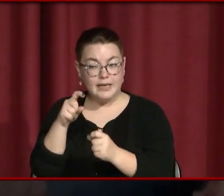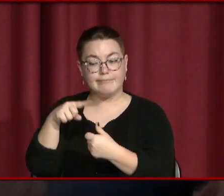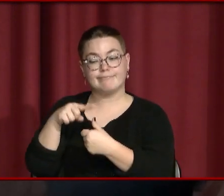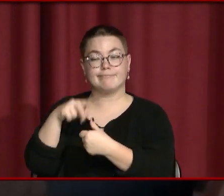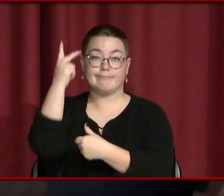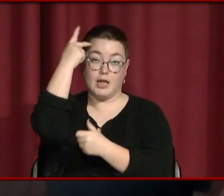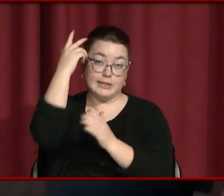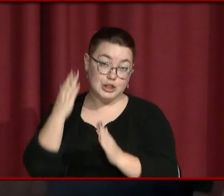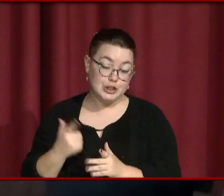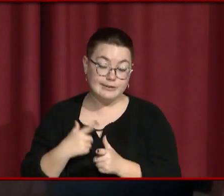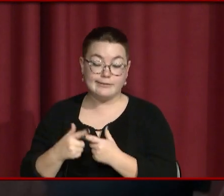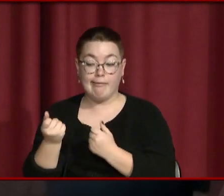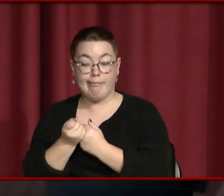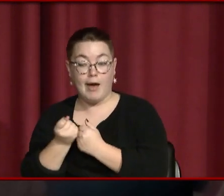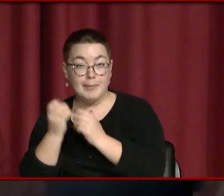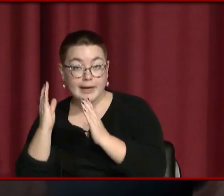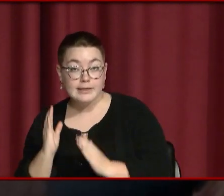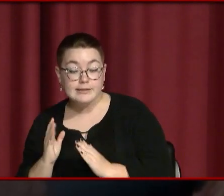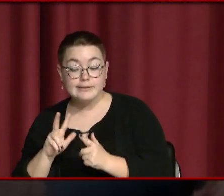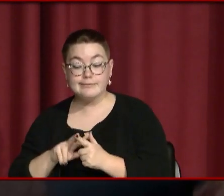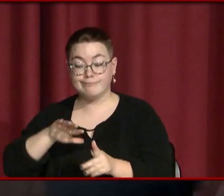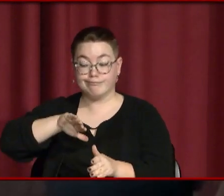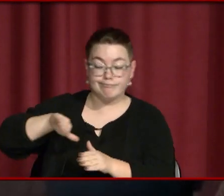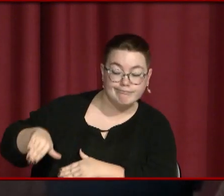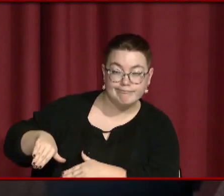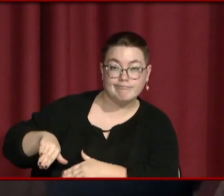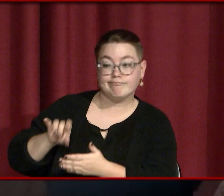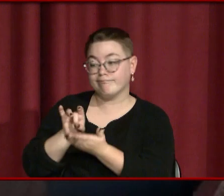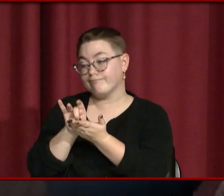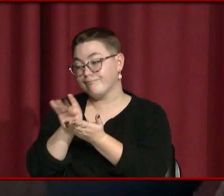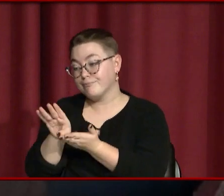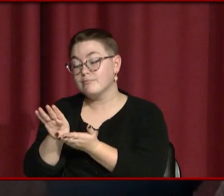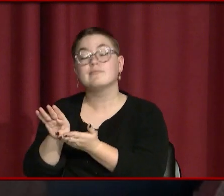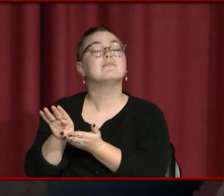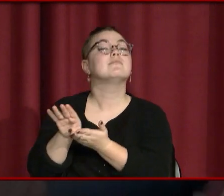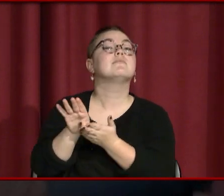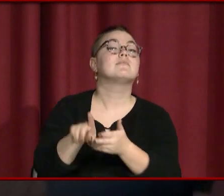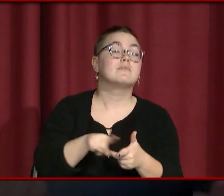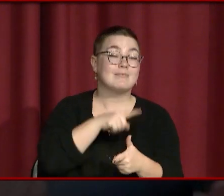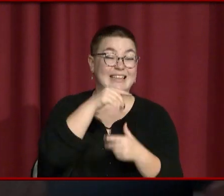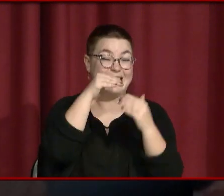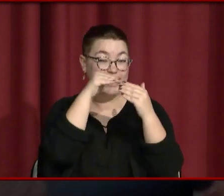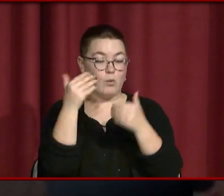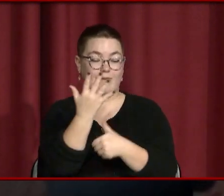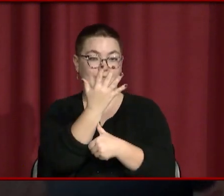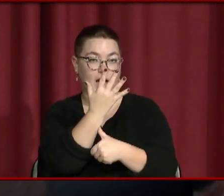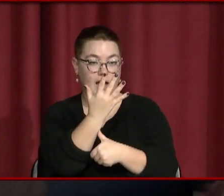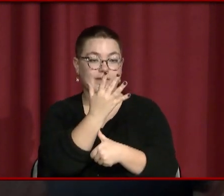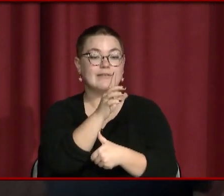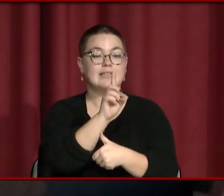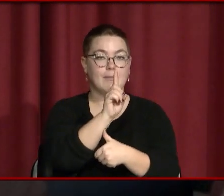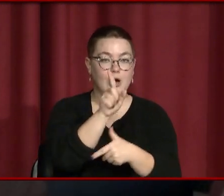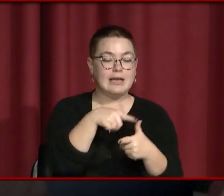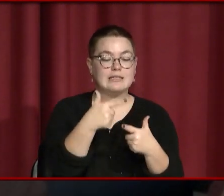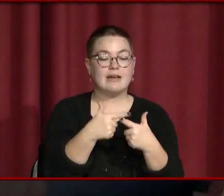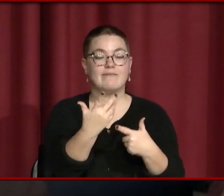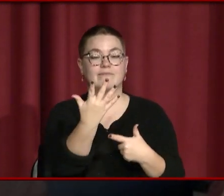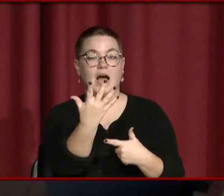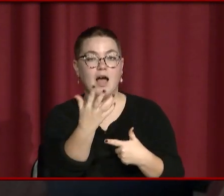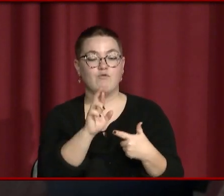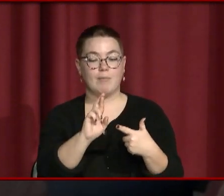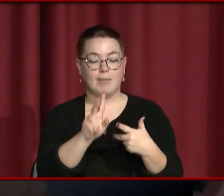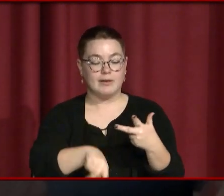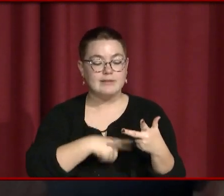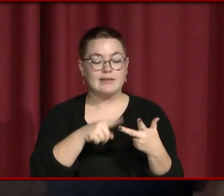Second, requiring equal numbers of Republicans, Democrats, and independents so that it requires bipartisan map